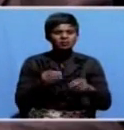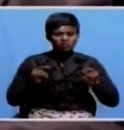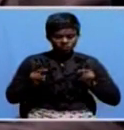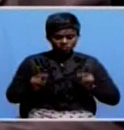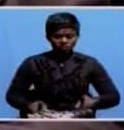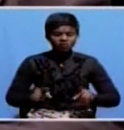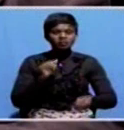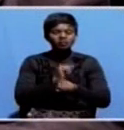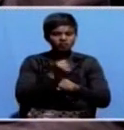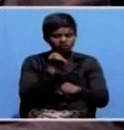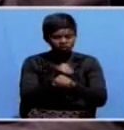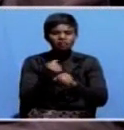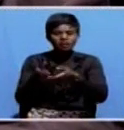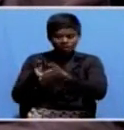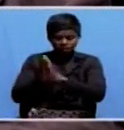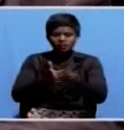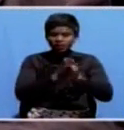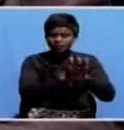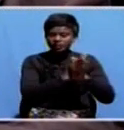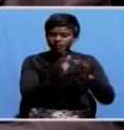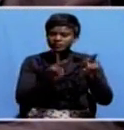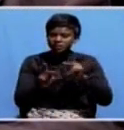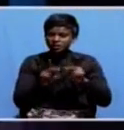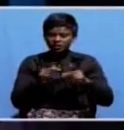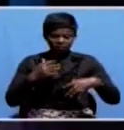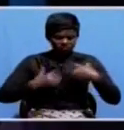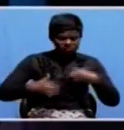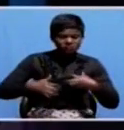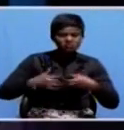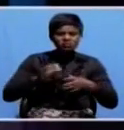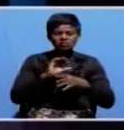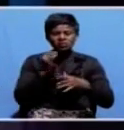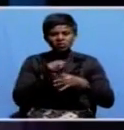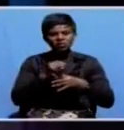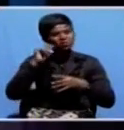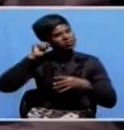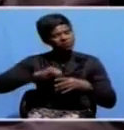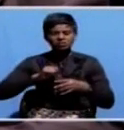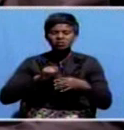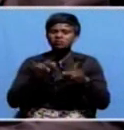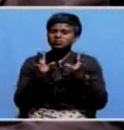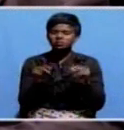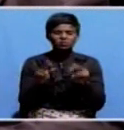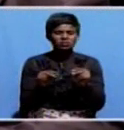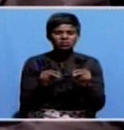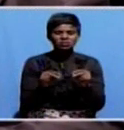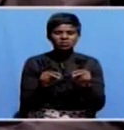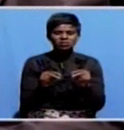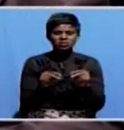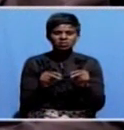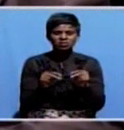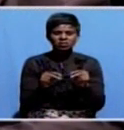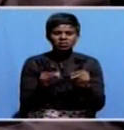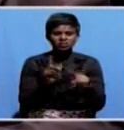He asked people. Determined or stubborn? Not really stubborn, but